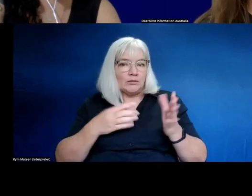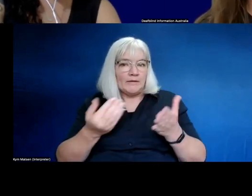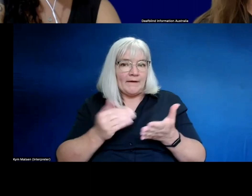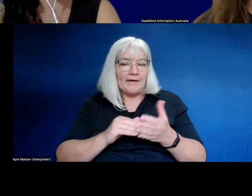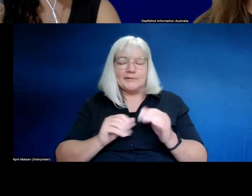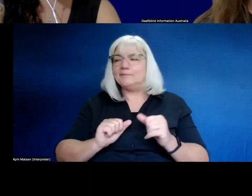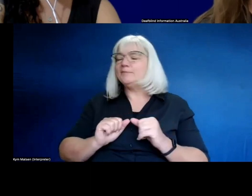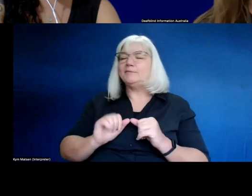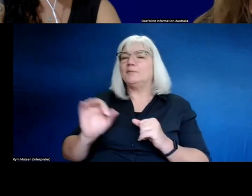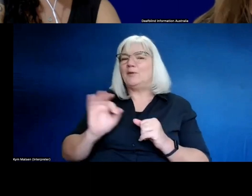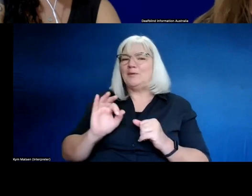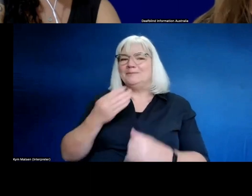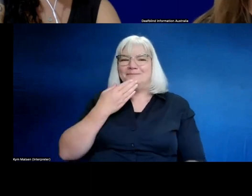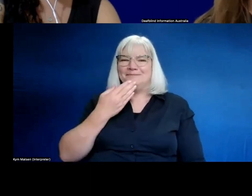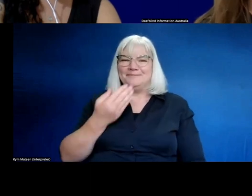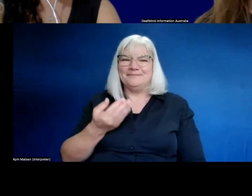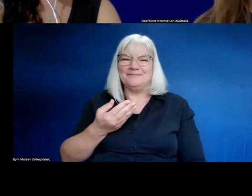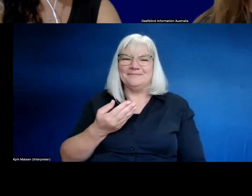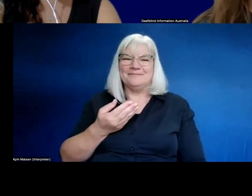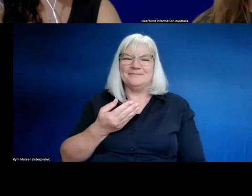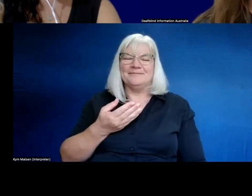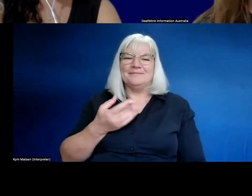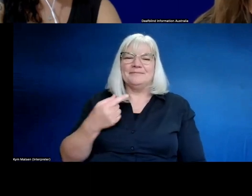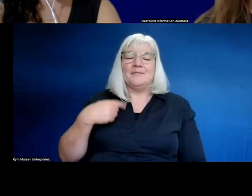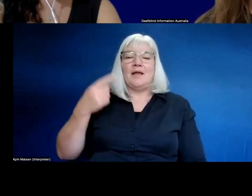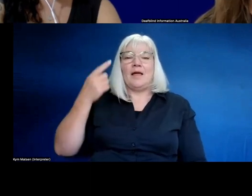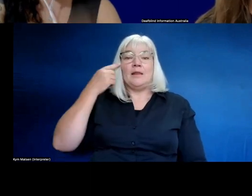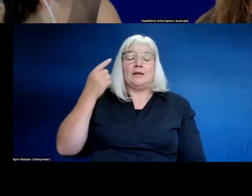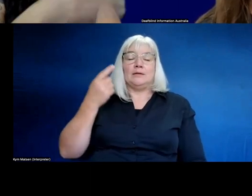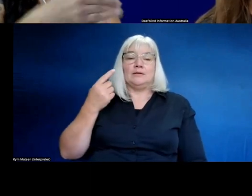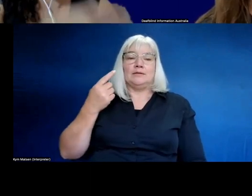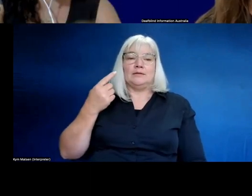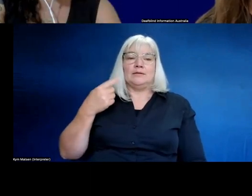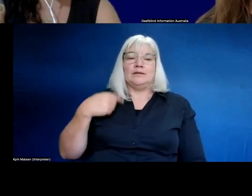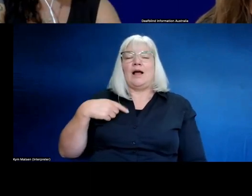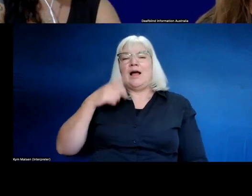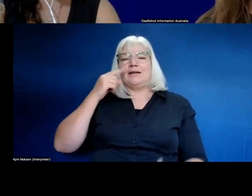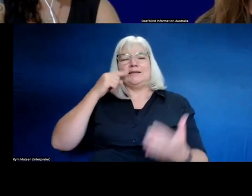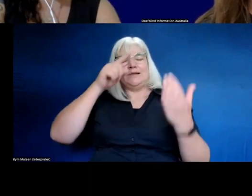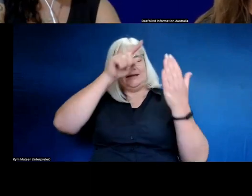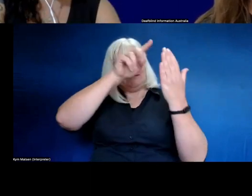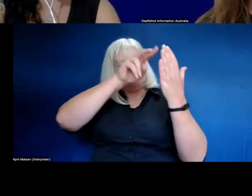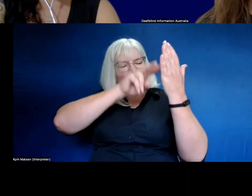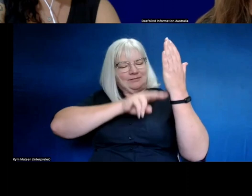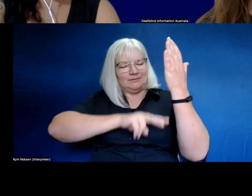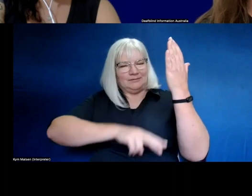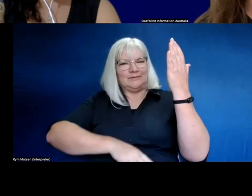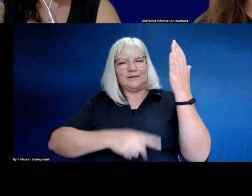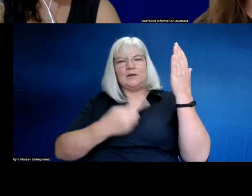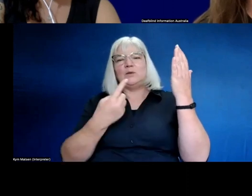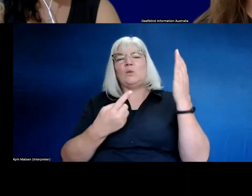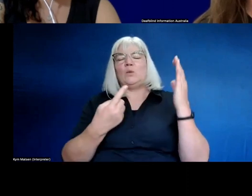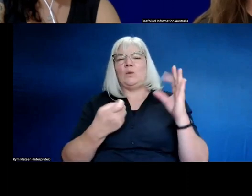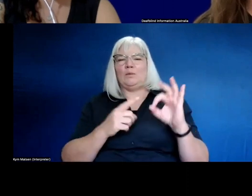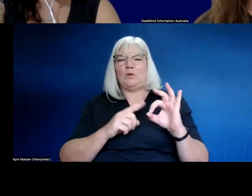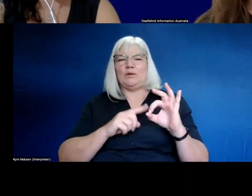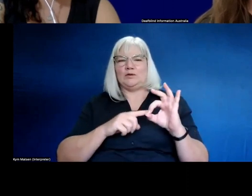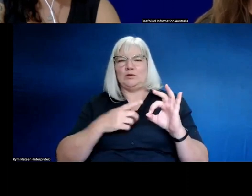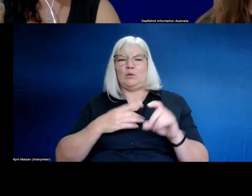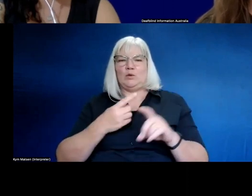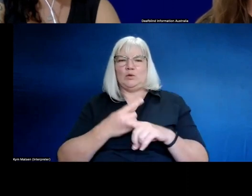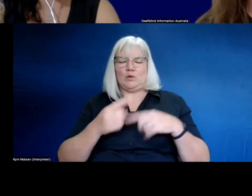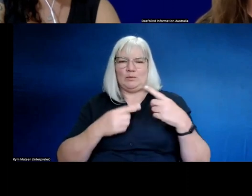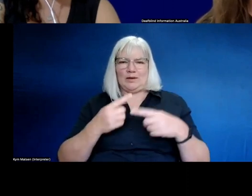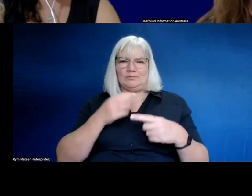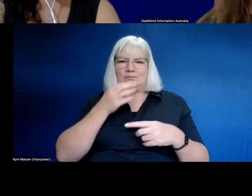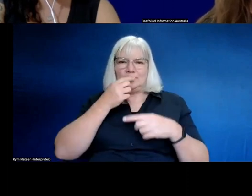thank you. Yeah, I think that I can see, because I can see the questions coming. There's one after that which I'll talk to, which will explain